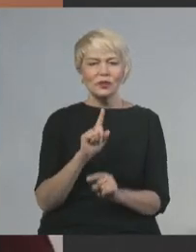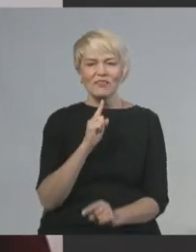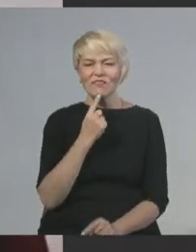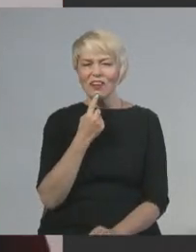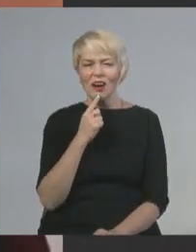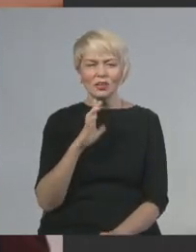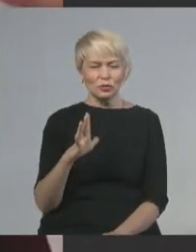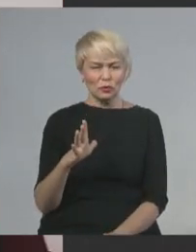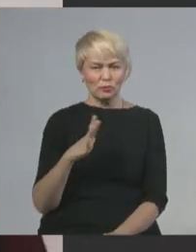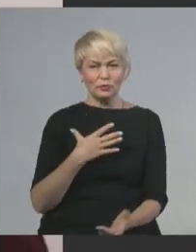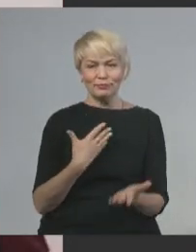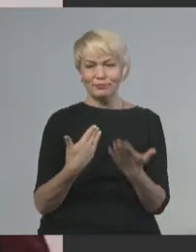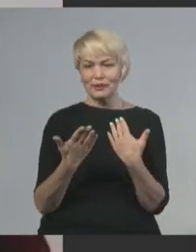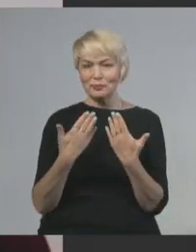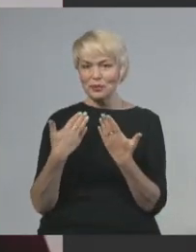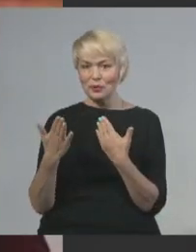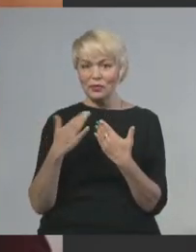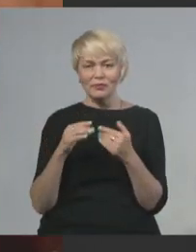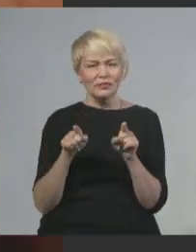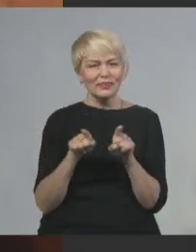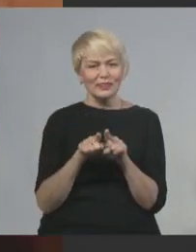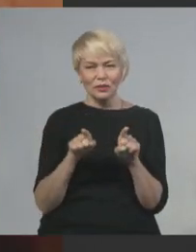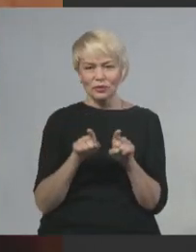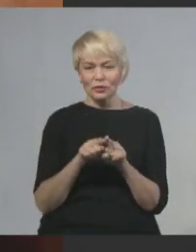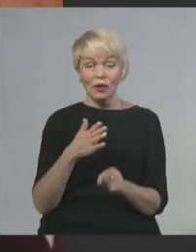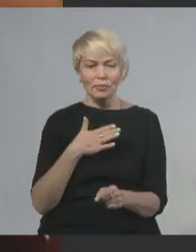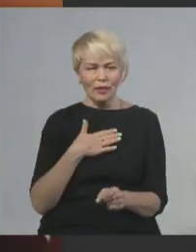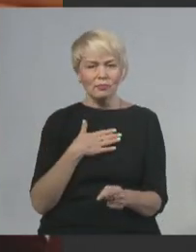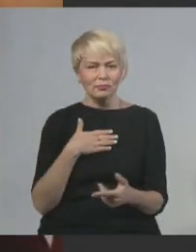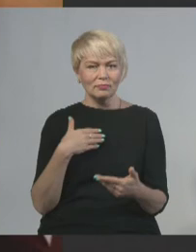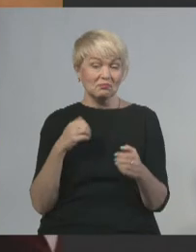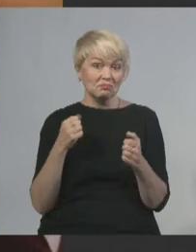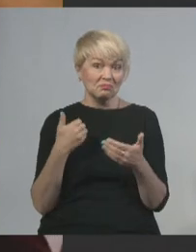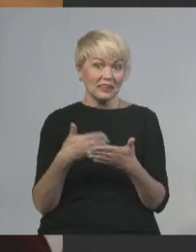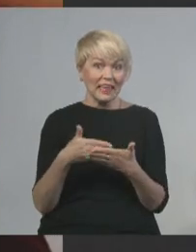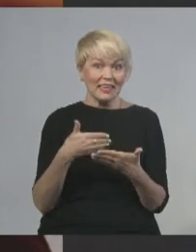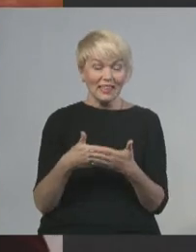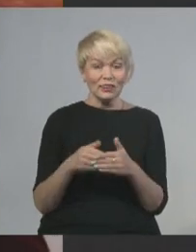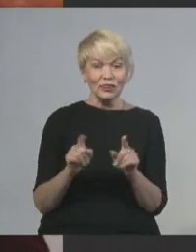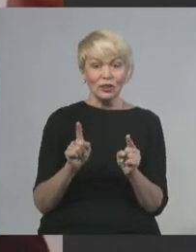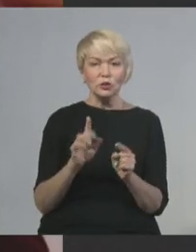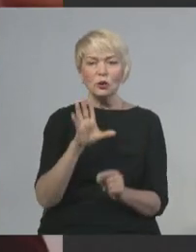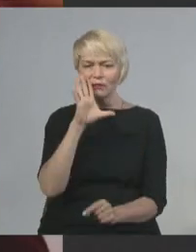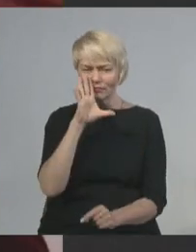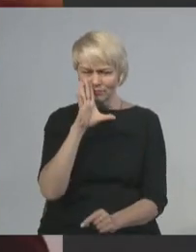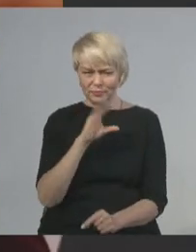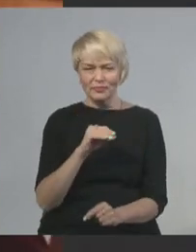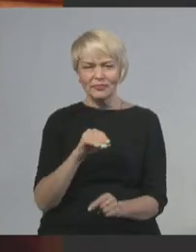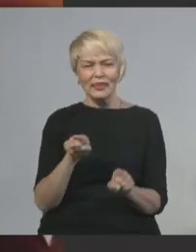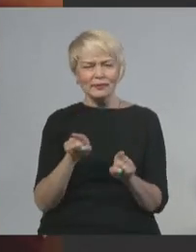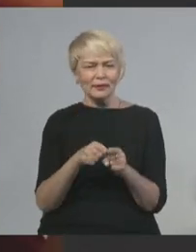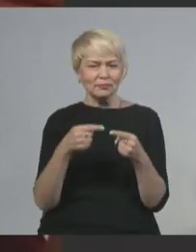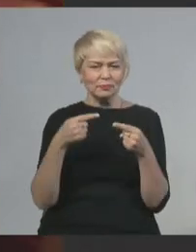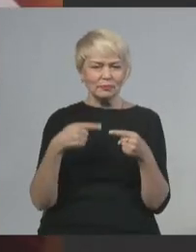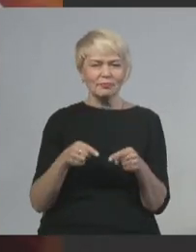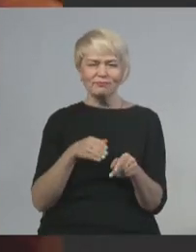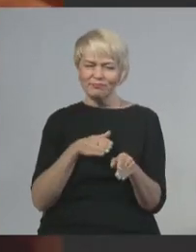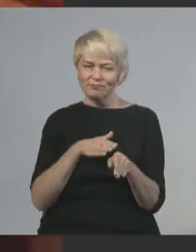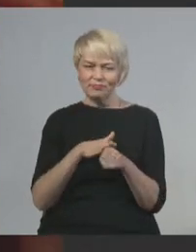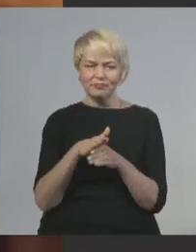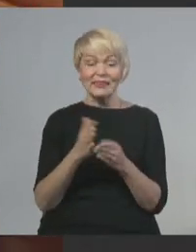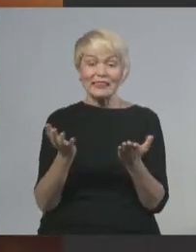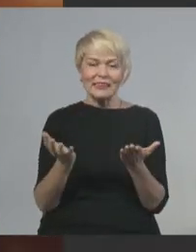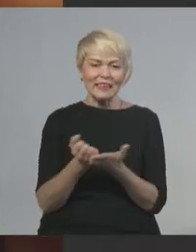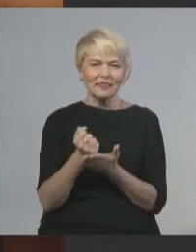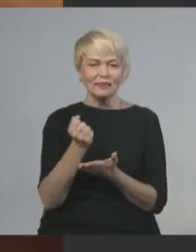think together you are all at home so that is another one that we had to to find the solutions about